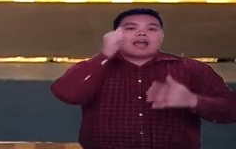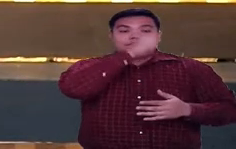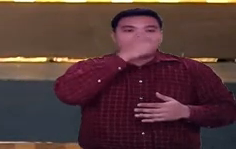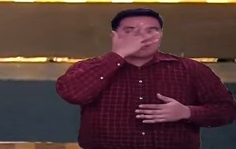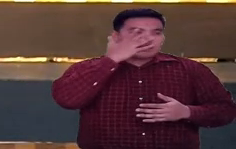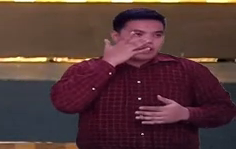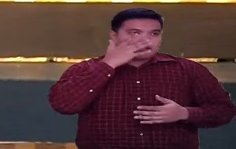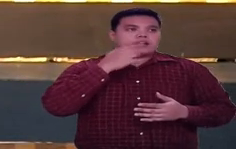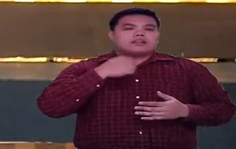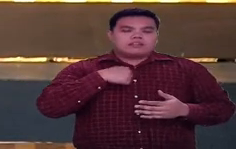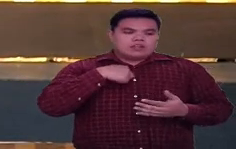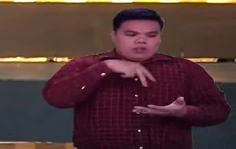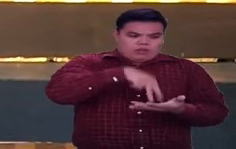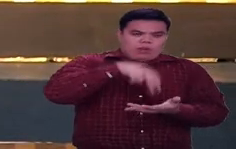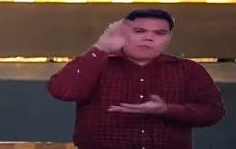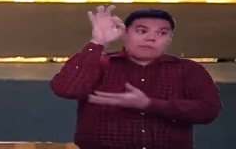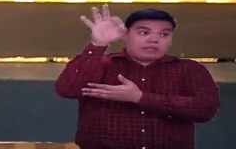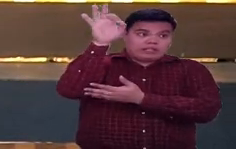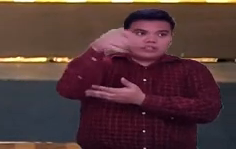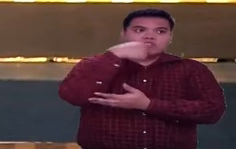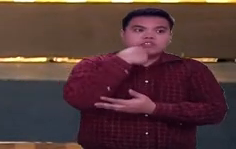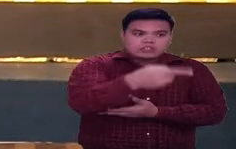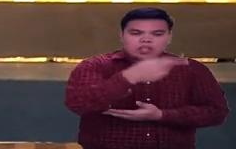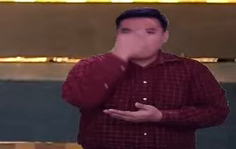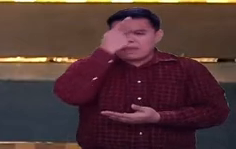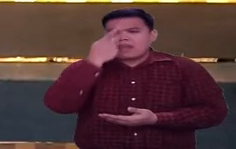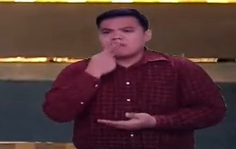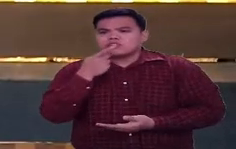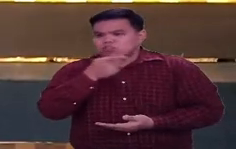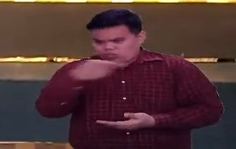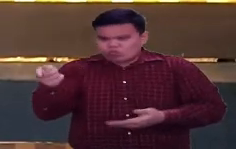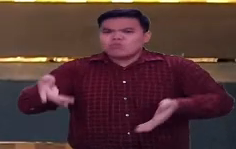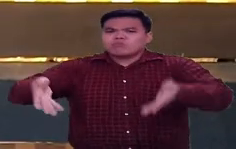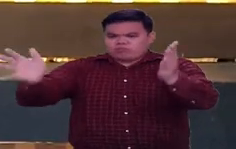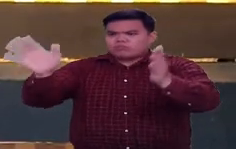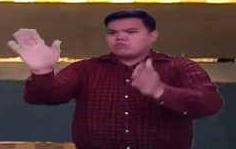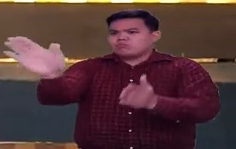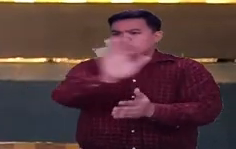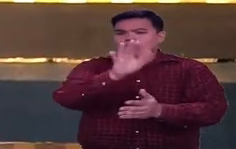and around the world, I tell parents, you must let your children go.